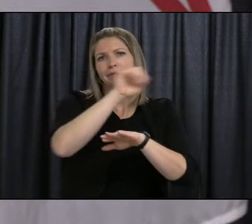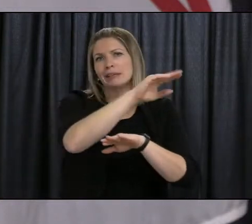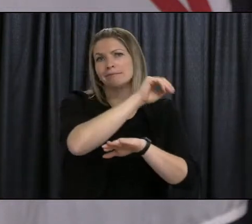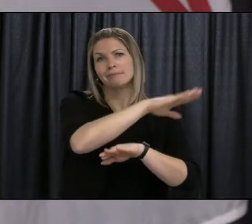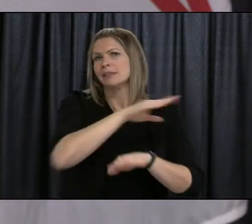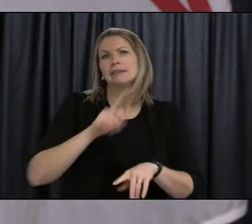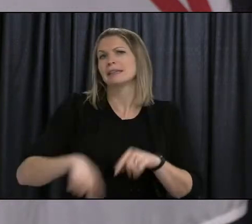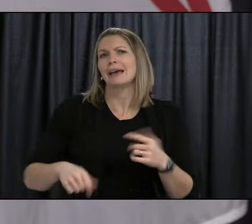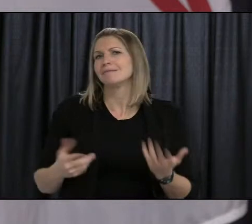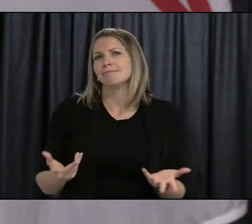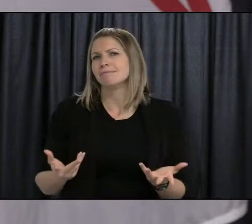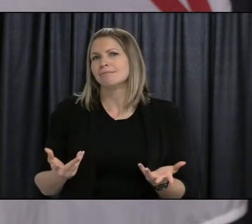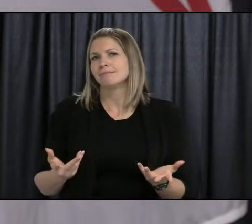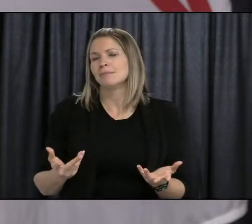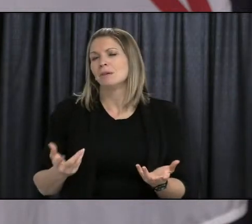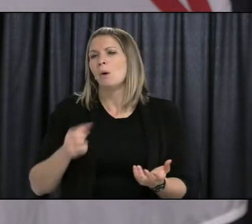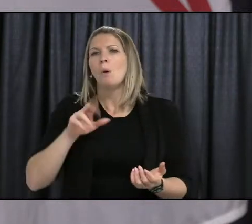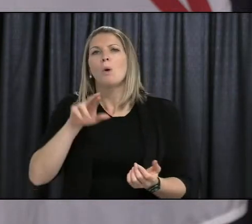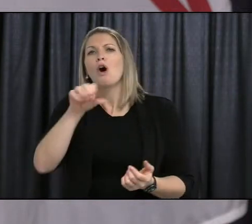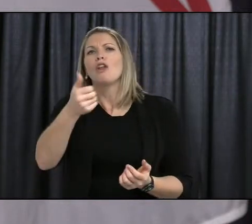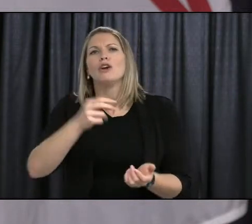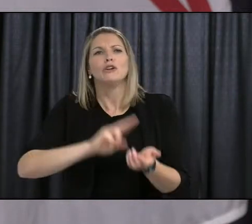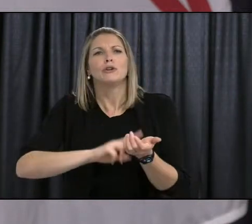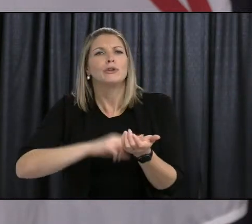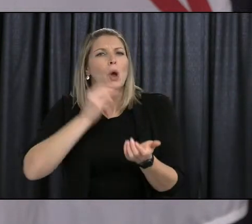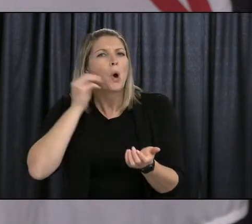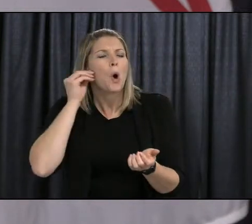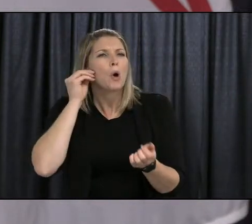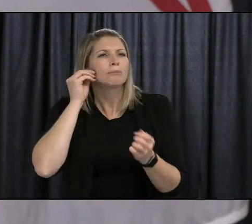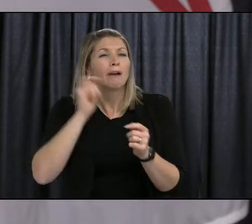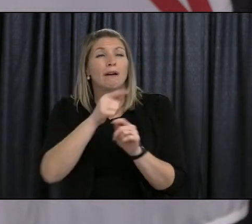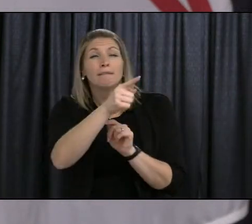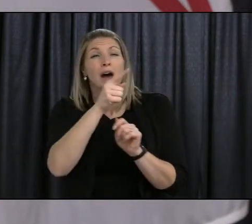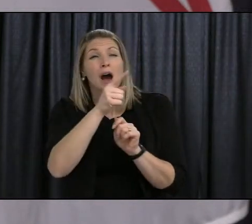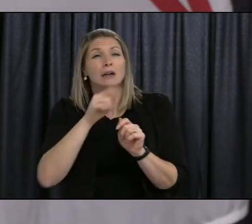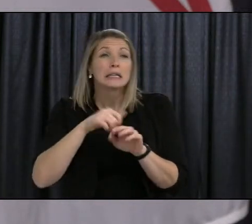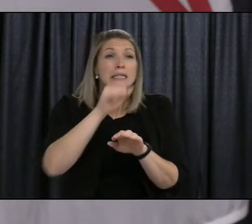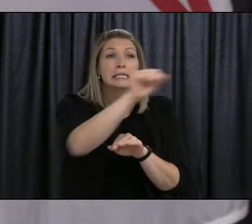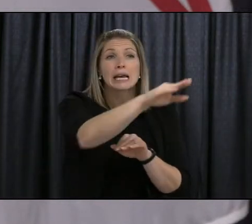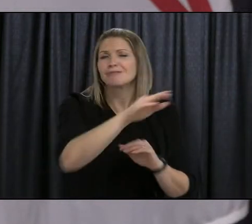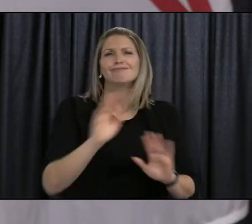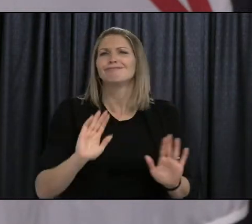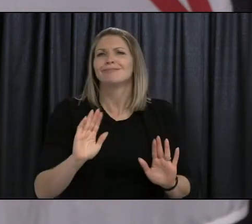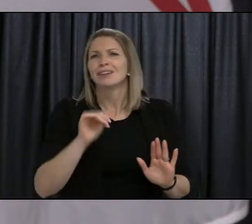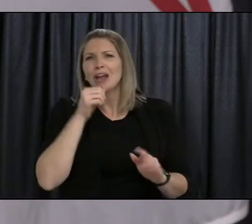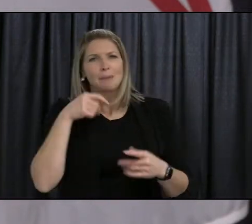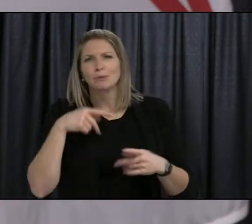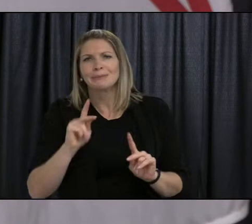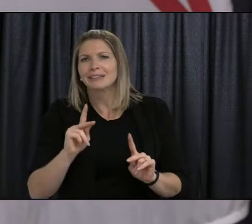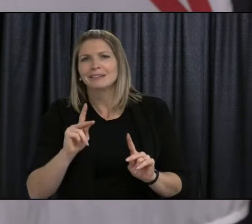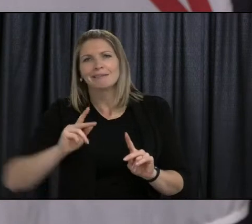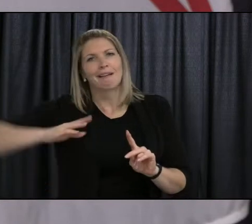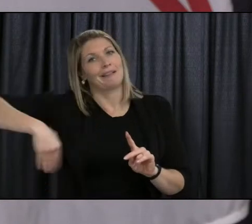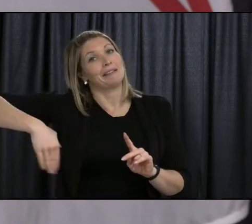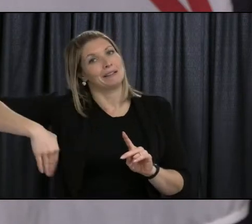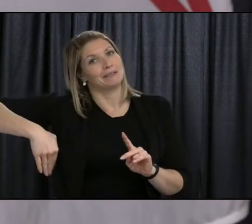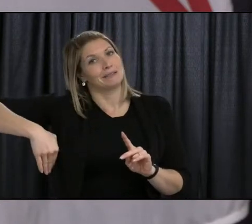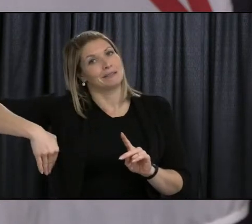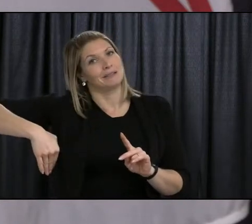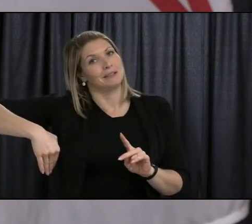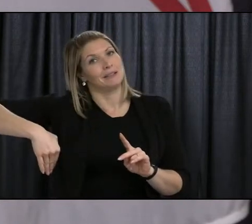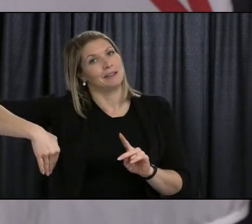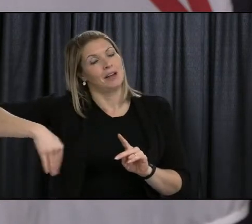care facilities, that sort of thing. So we will have to be looking at other people in our priority, in that first